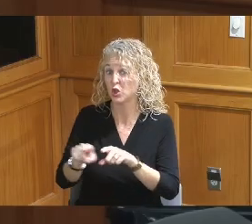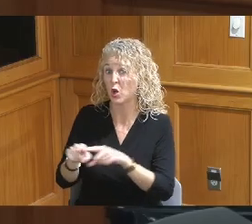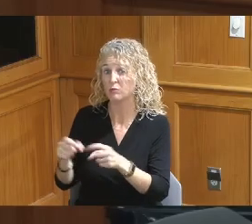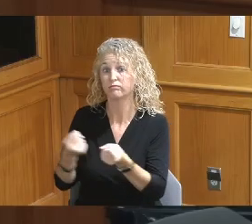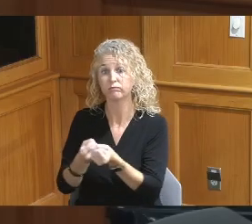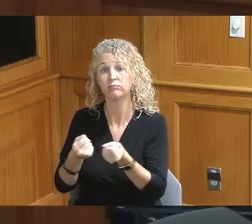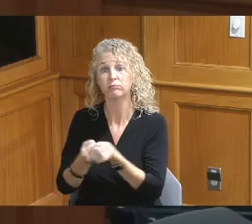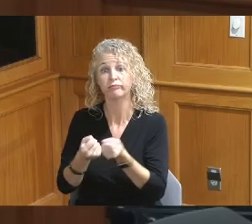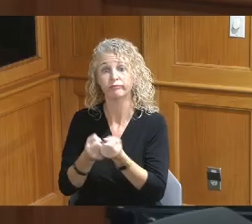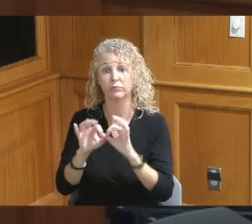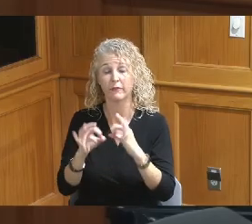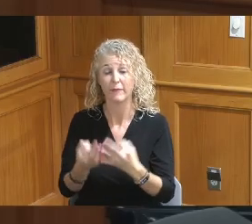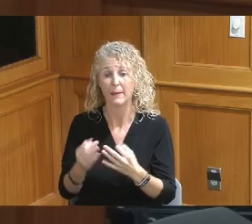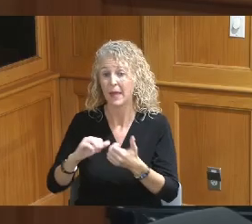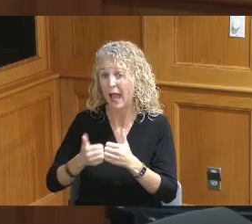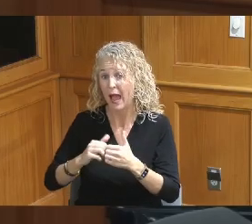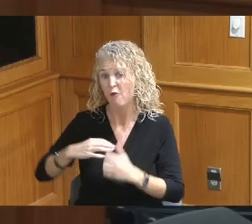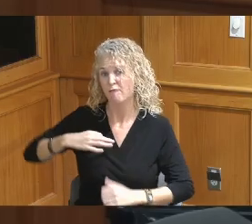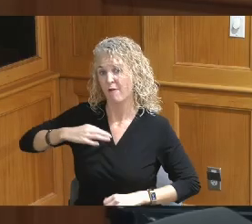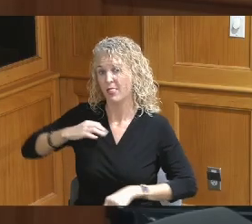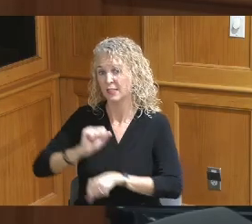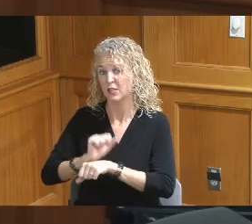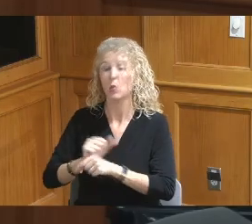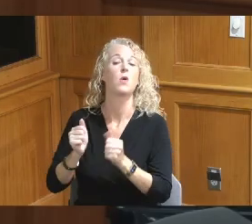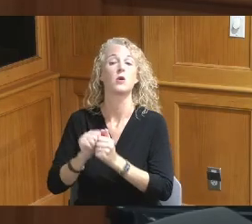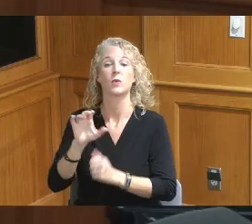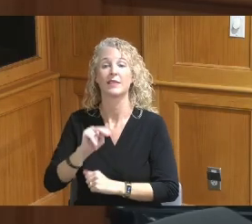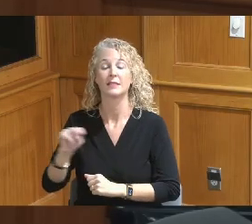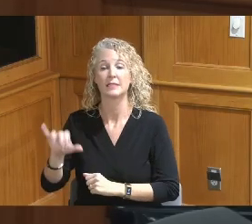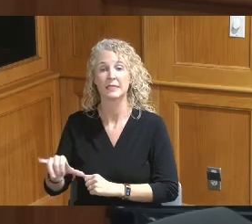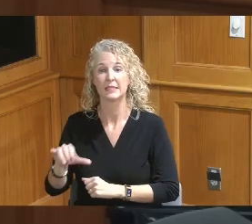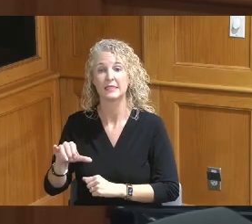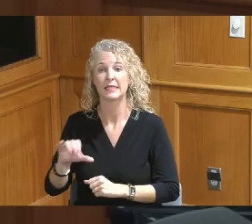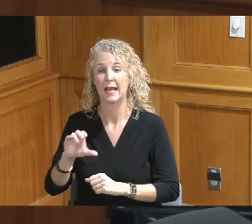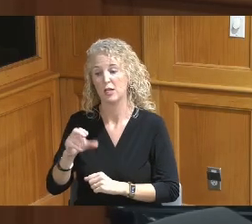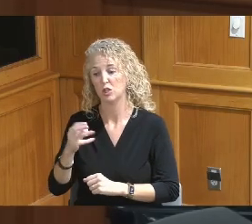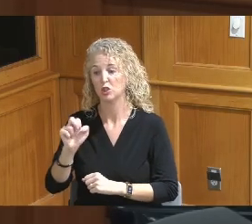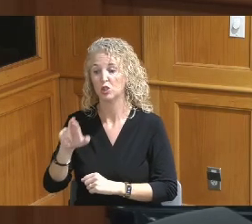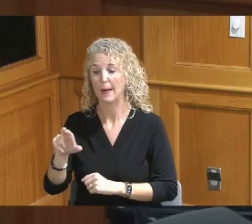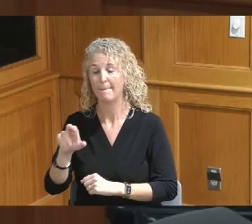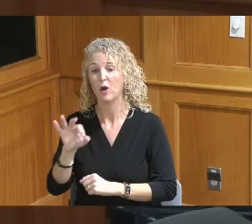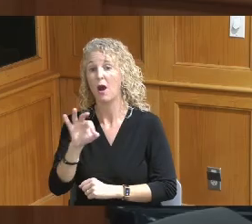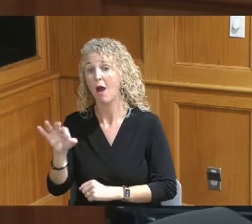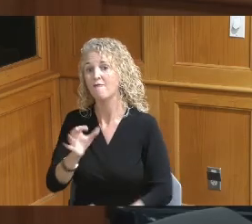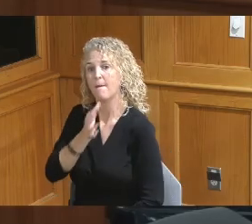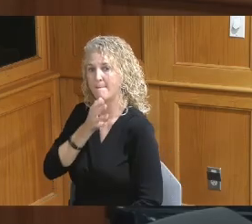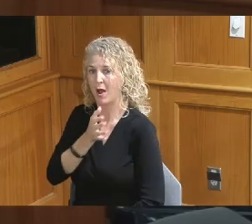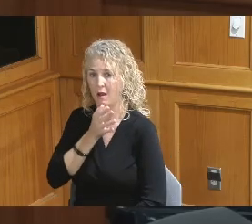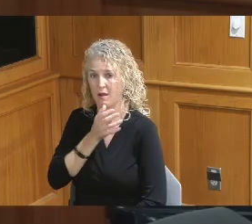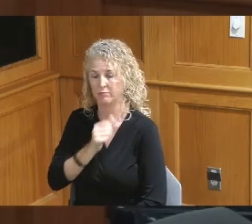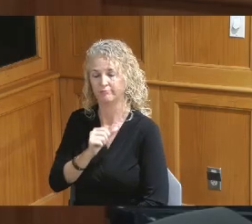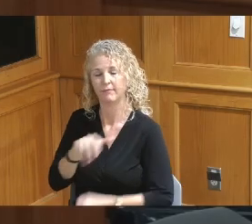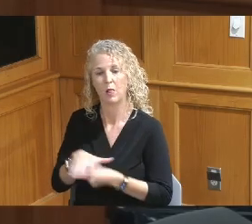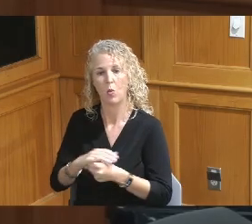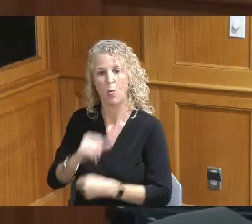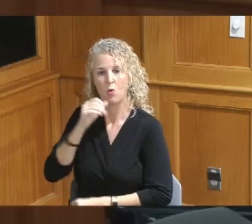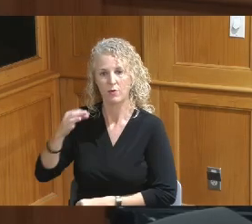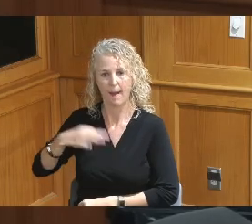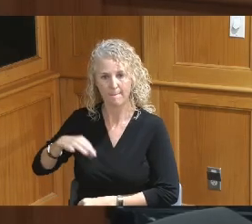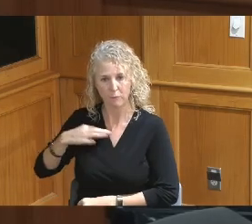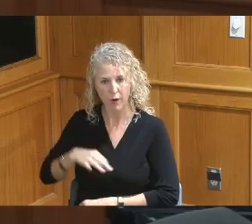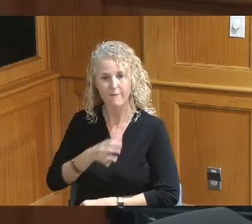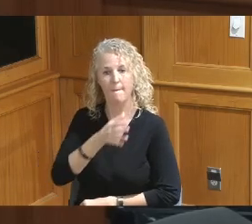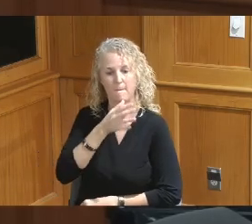advocates for families through volunteer work with the Cincinnati Chamber of Mothers, a local nonprofit and